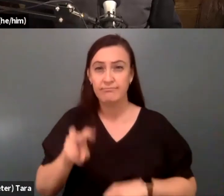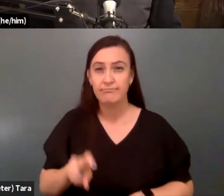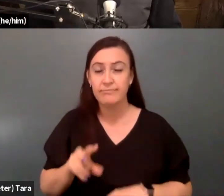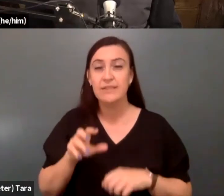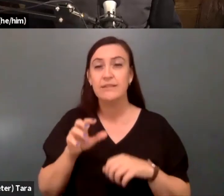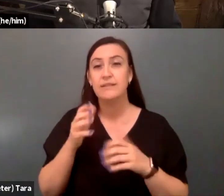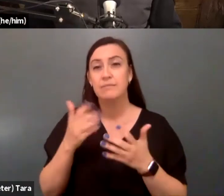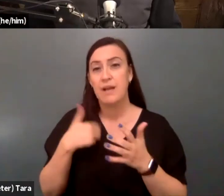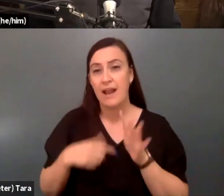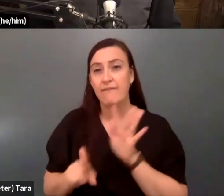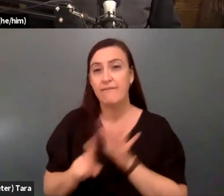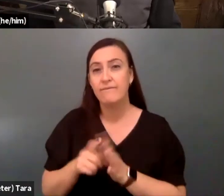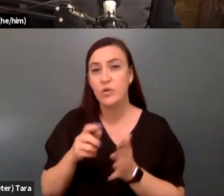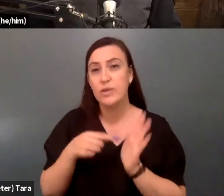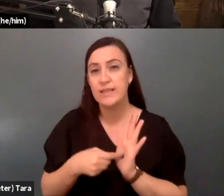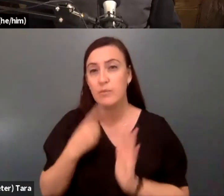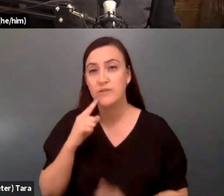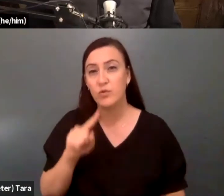couple of examples.